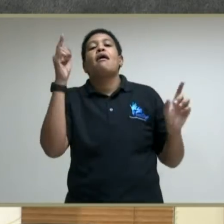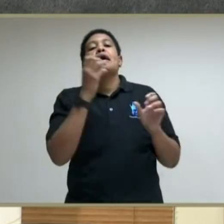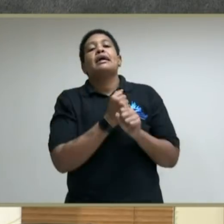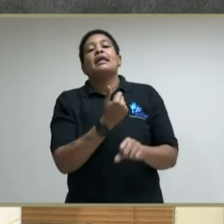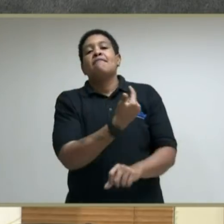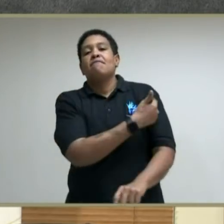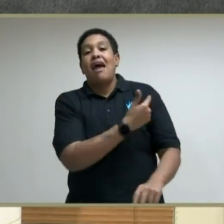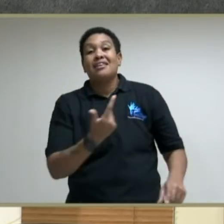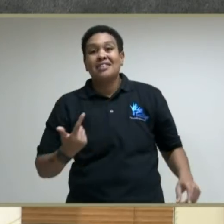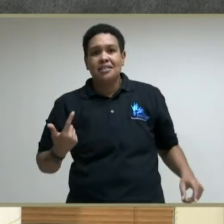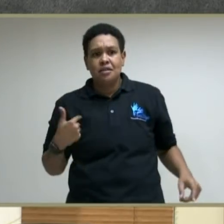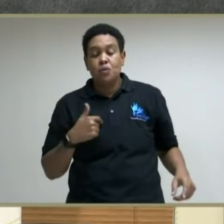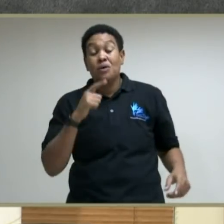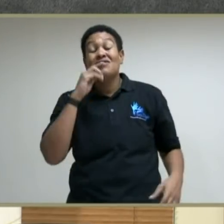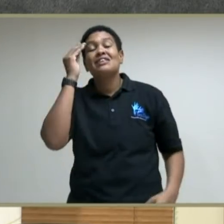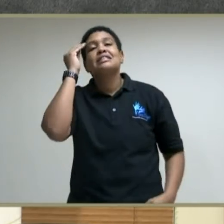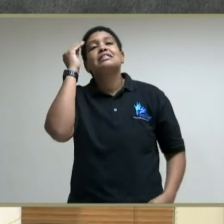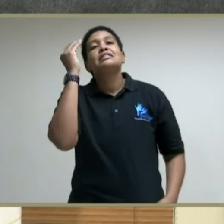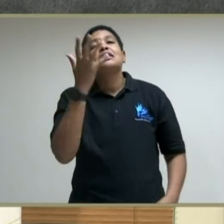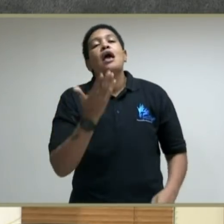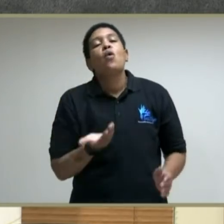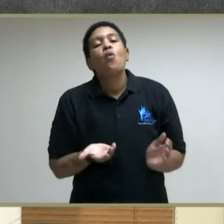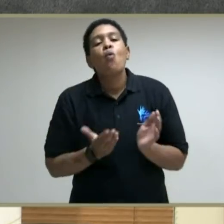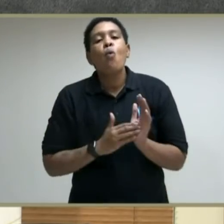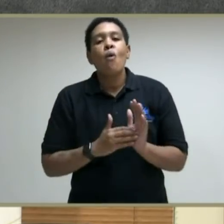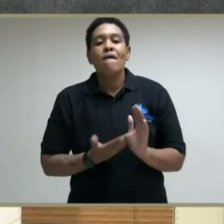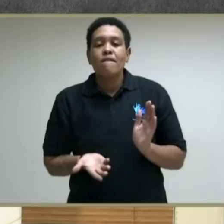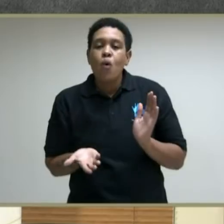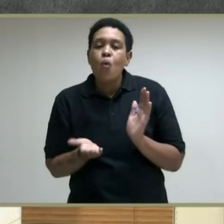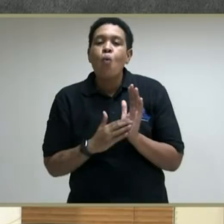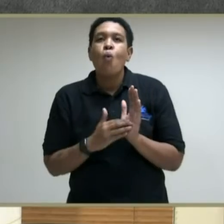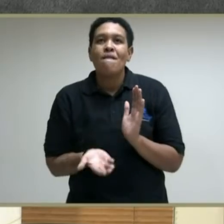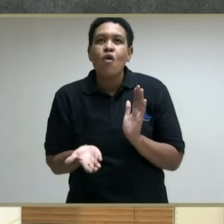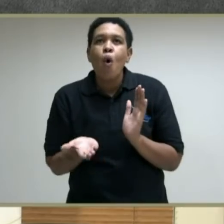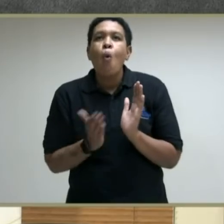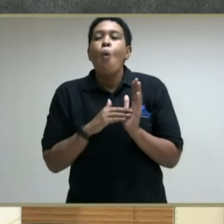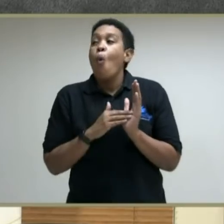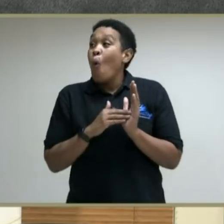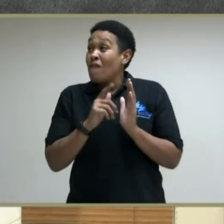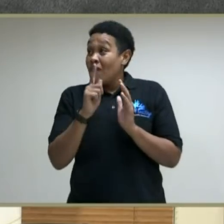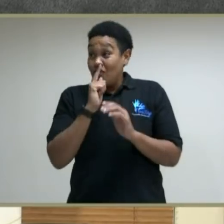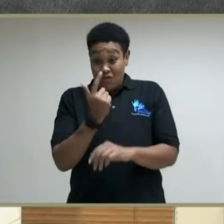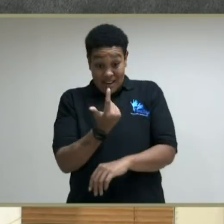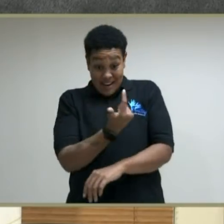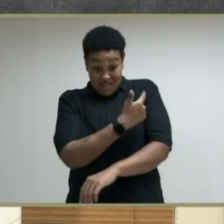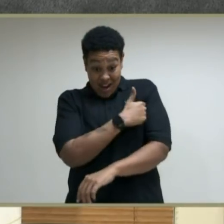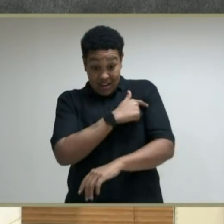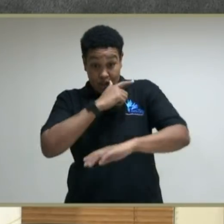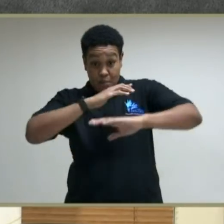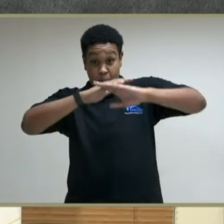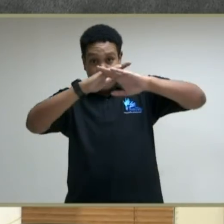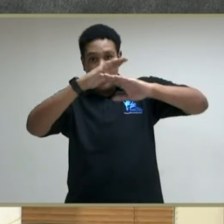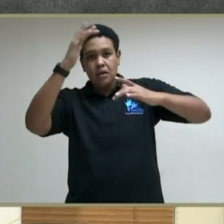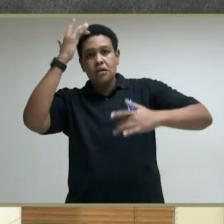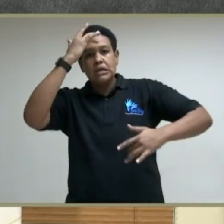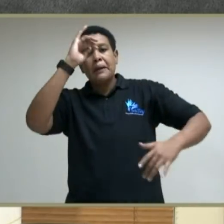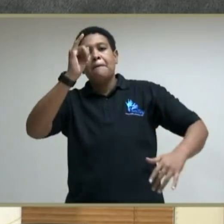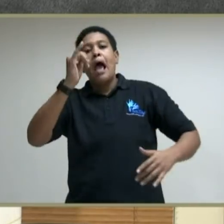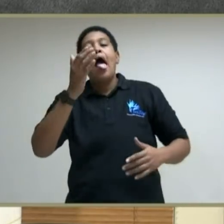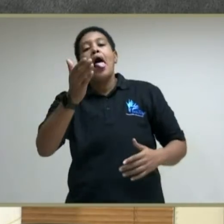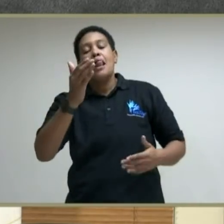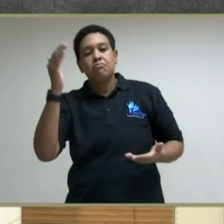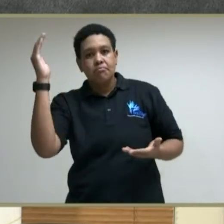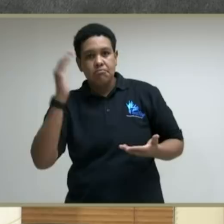vaccinated. And we have said repeatedly that vaccinations prevent a severe illness and